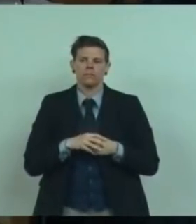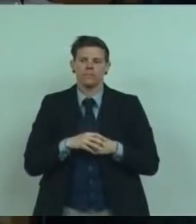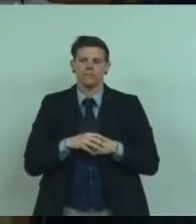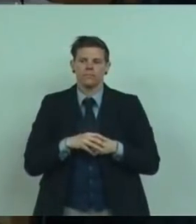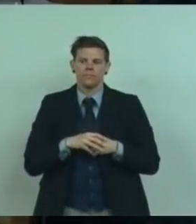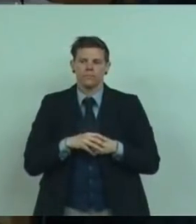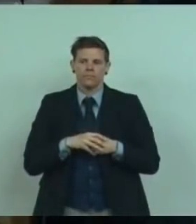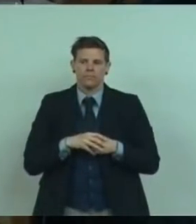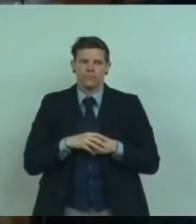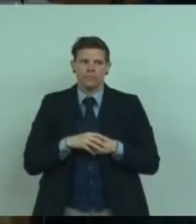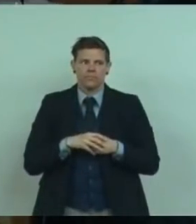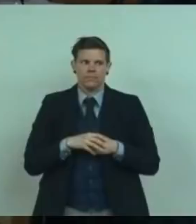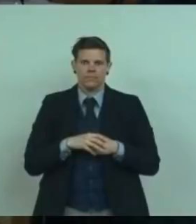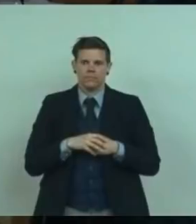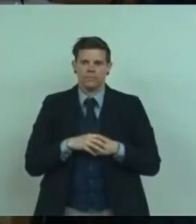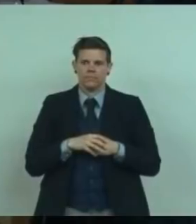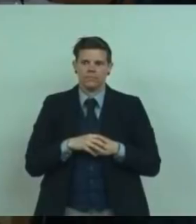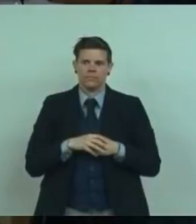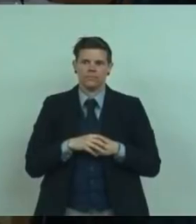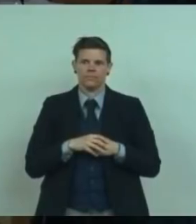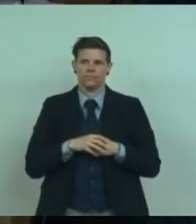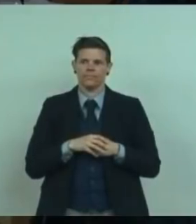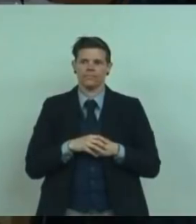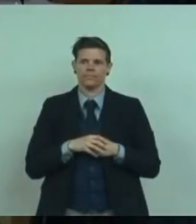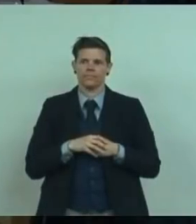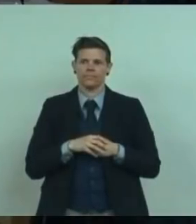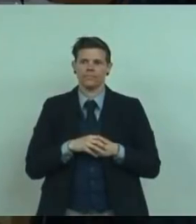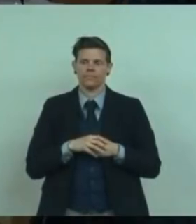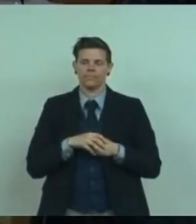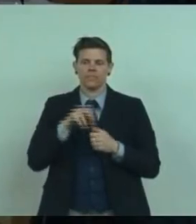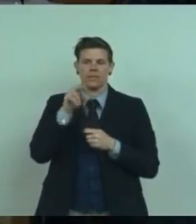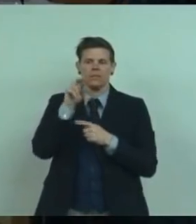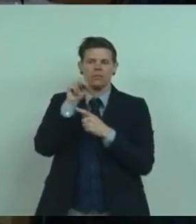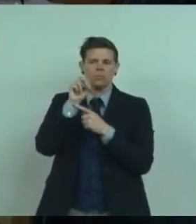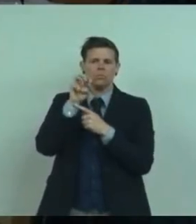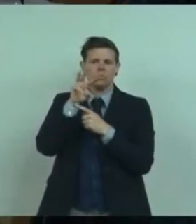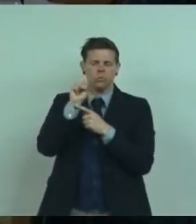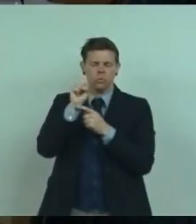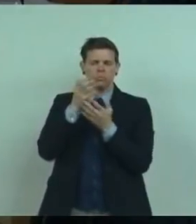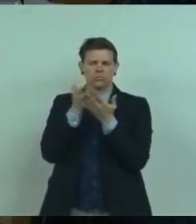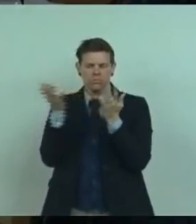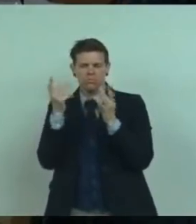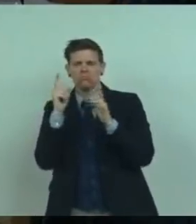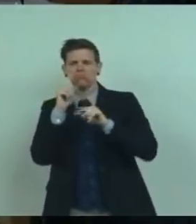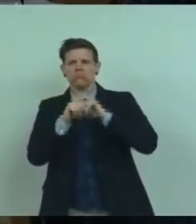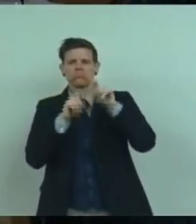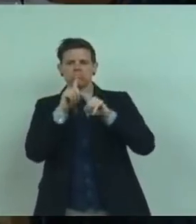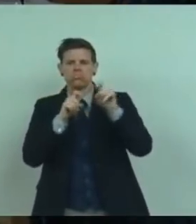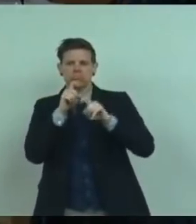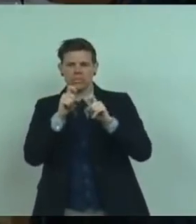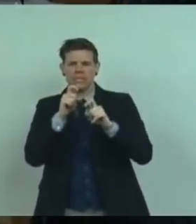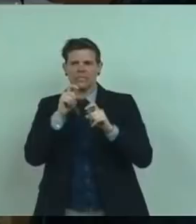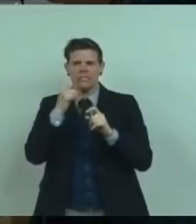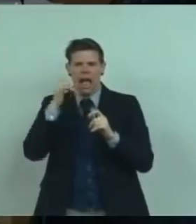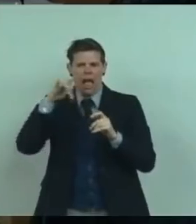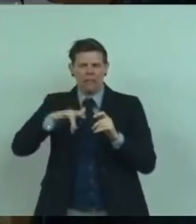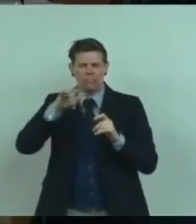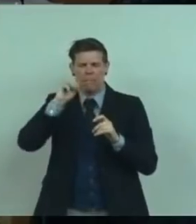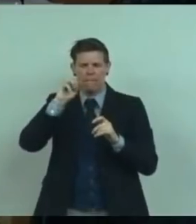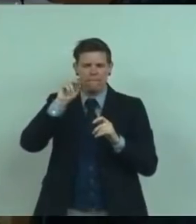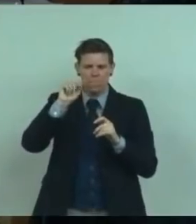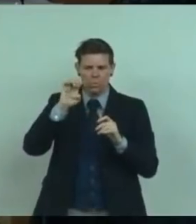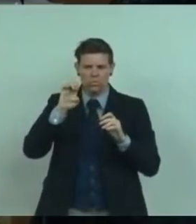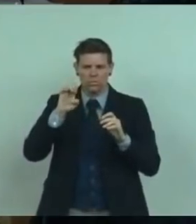the press, and they will ask you questions, and you'll hear them on the speakers. All right, we're working on getting this high-tech stuff perfected, so thank you for everyone's